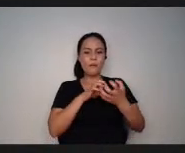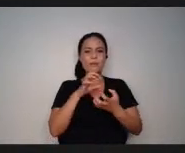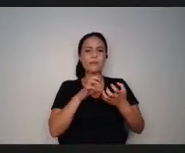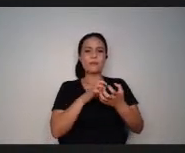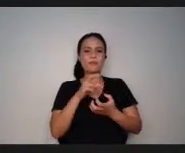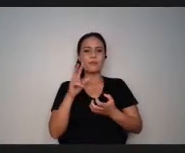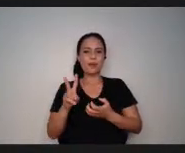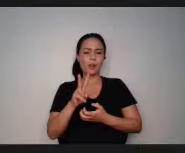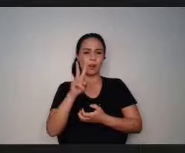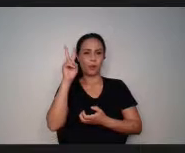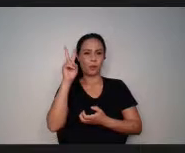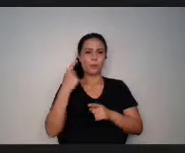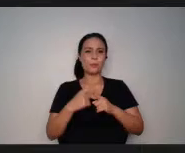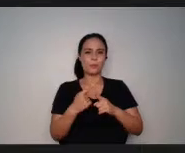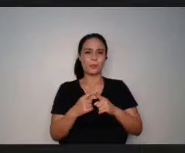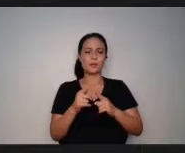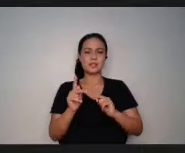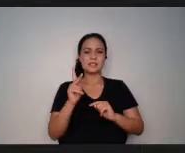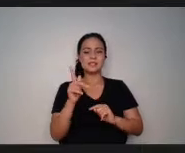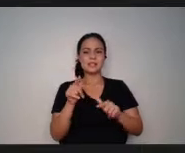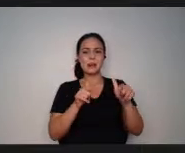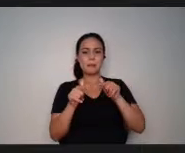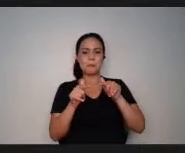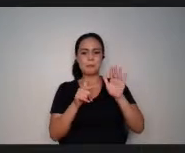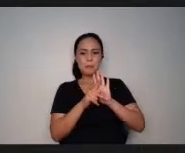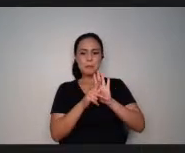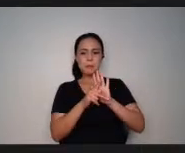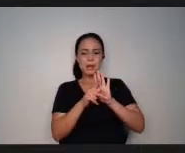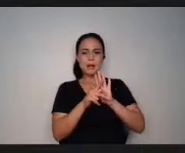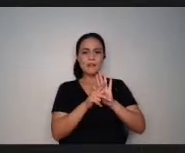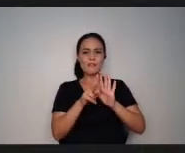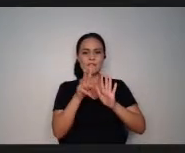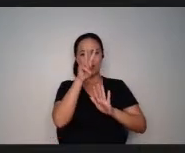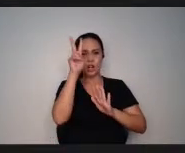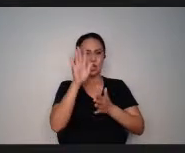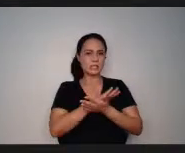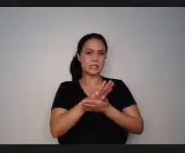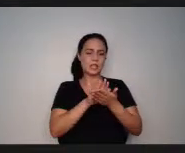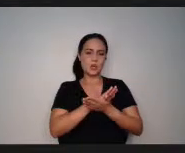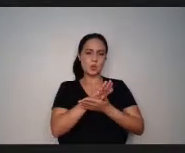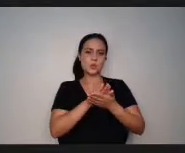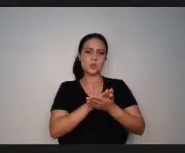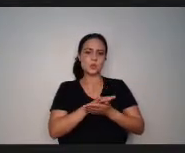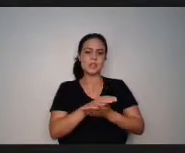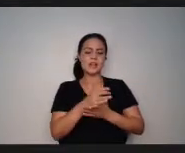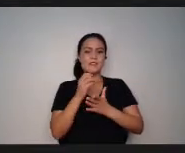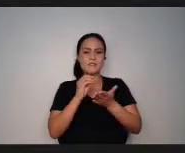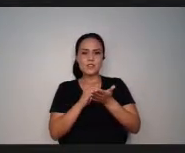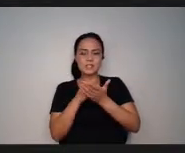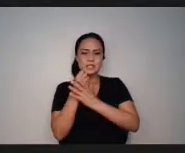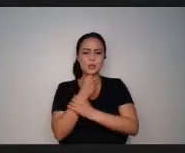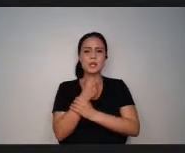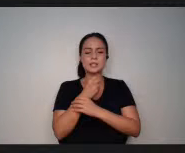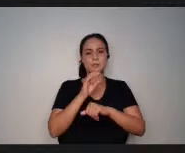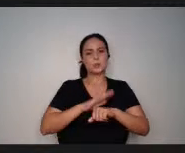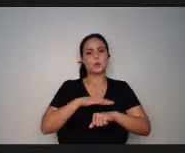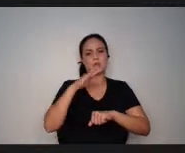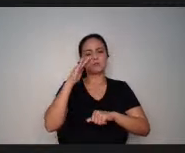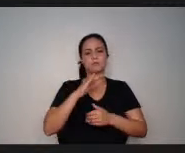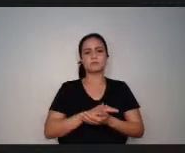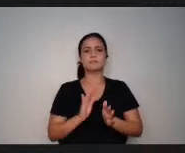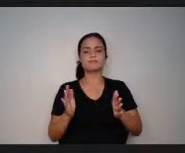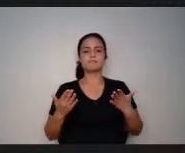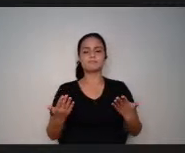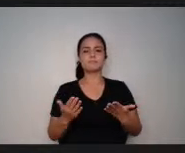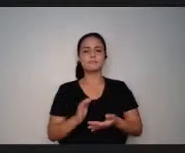There is a lot of values in conflict because they feel like their work is not valued, and there's a